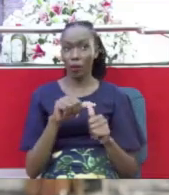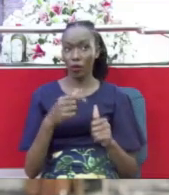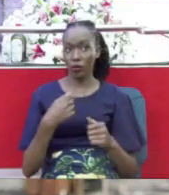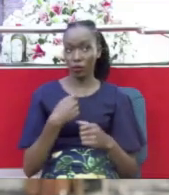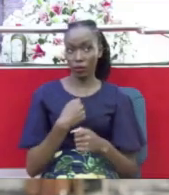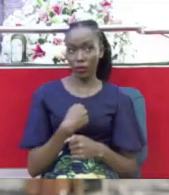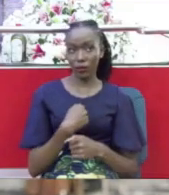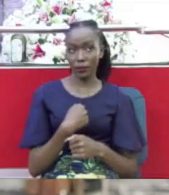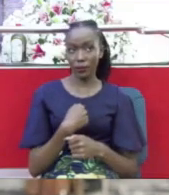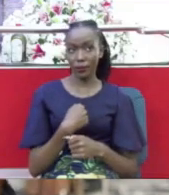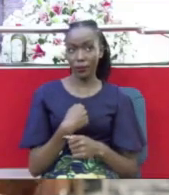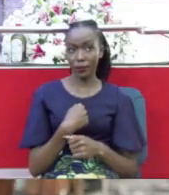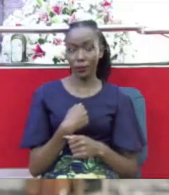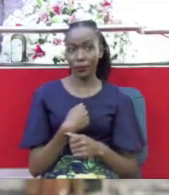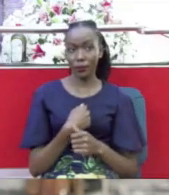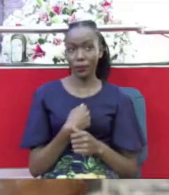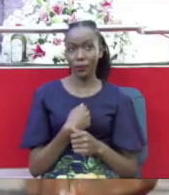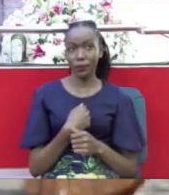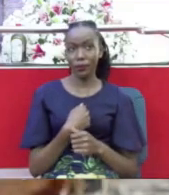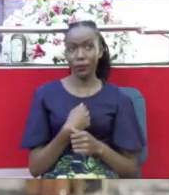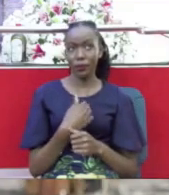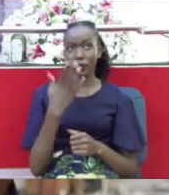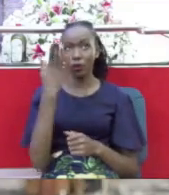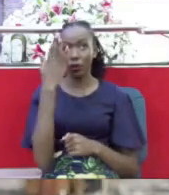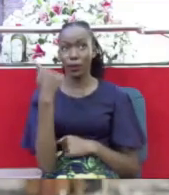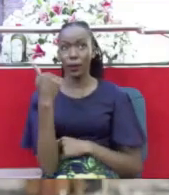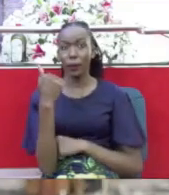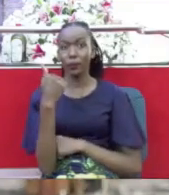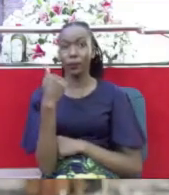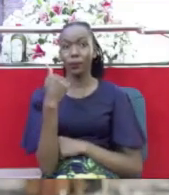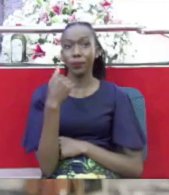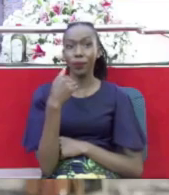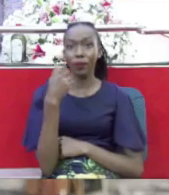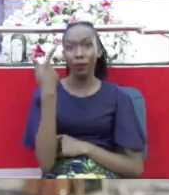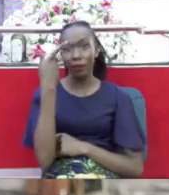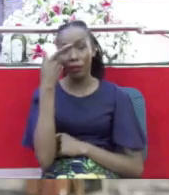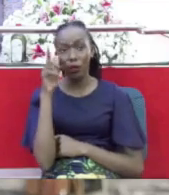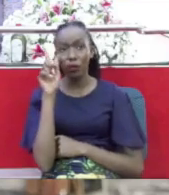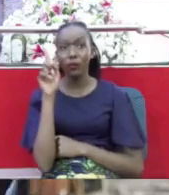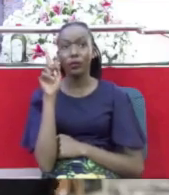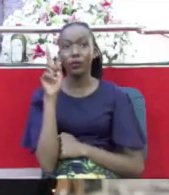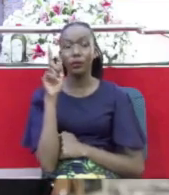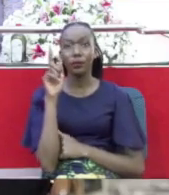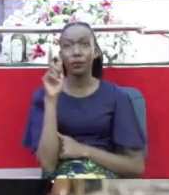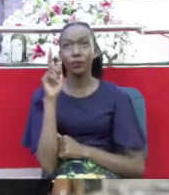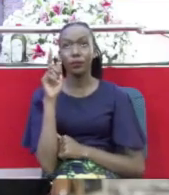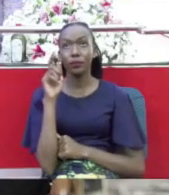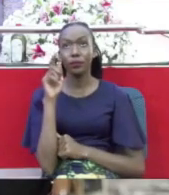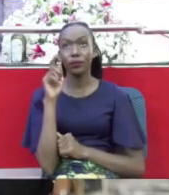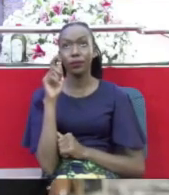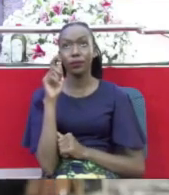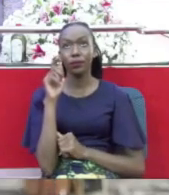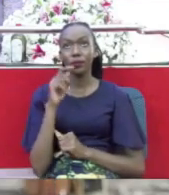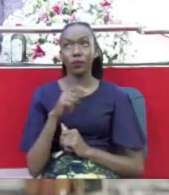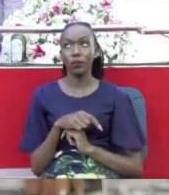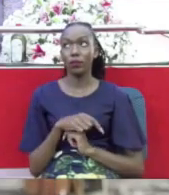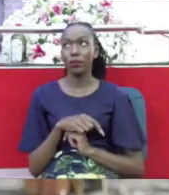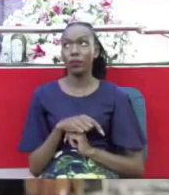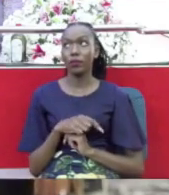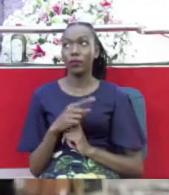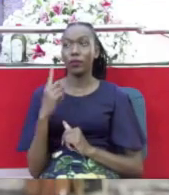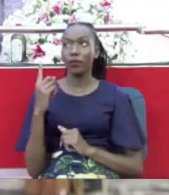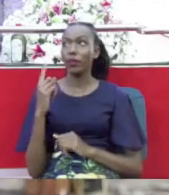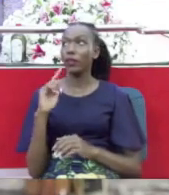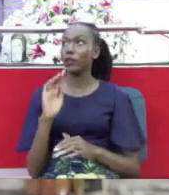mimi mwenyewe. Because more disclosure, earlier in the first service there was an